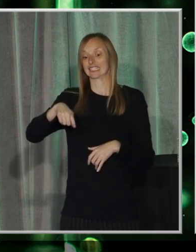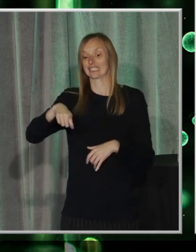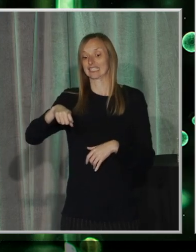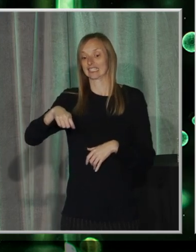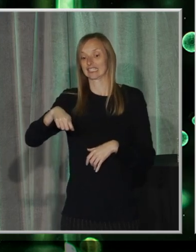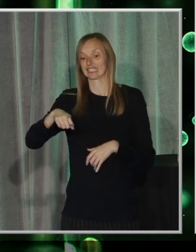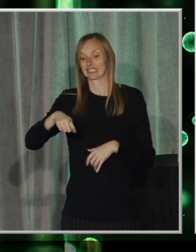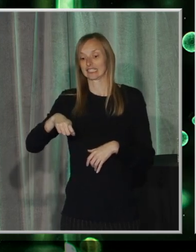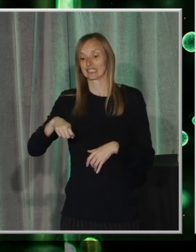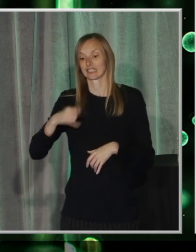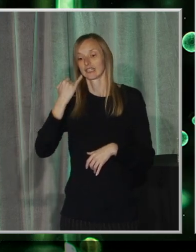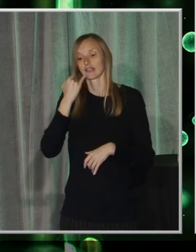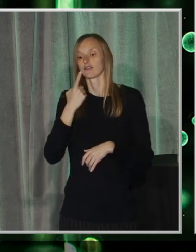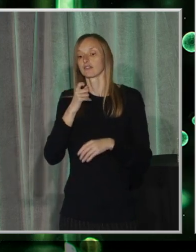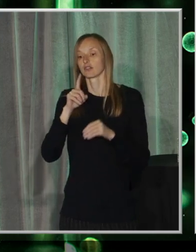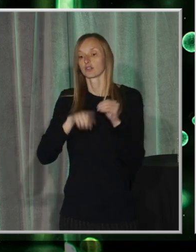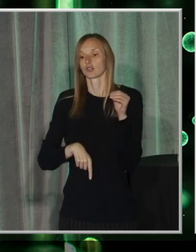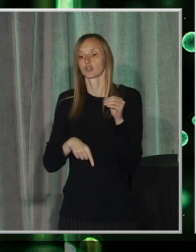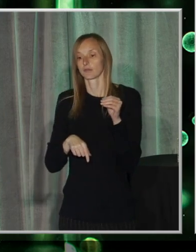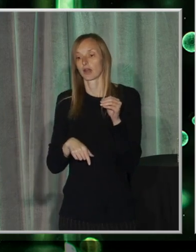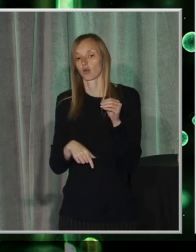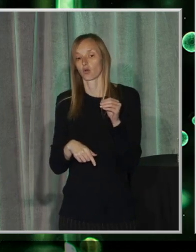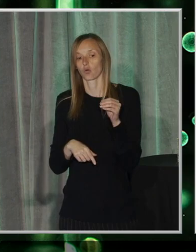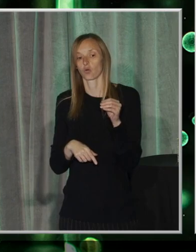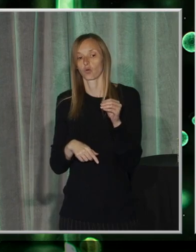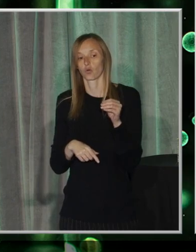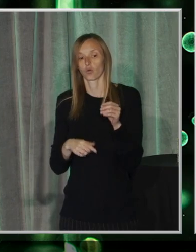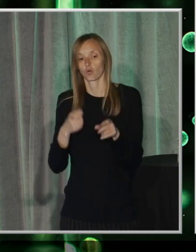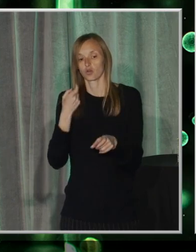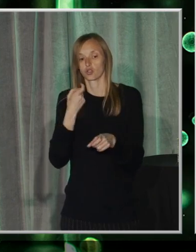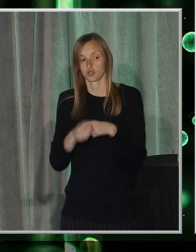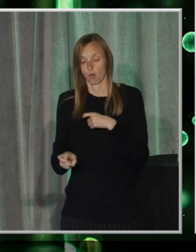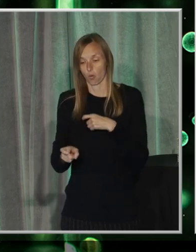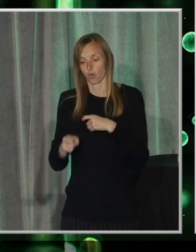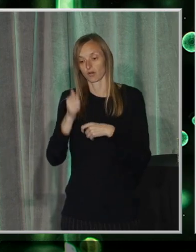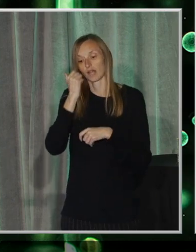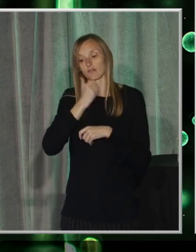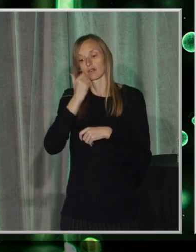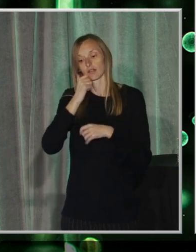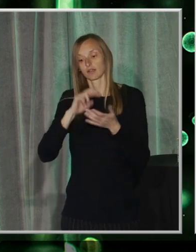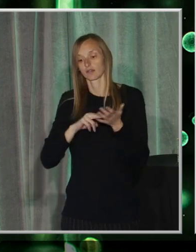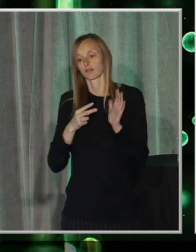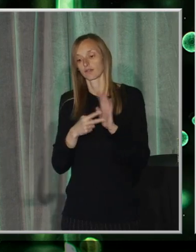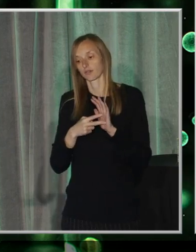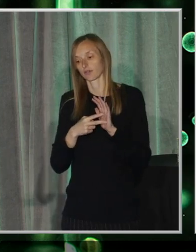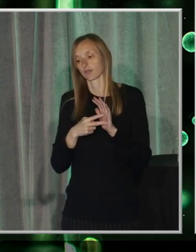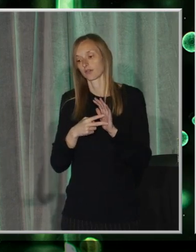If these tomatoes are being spoiled every single day, means that